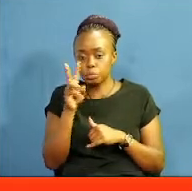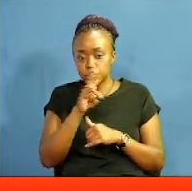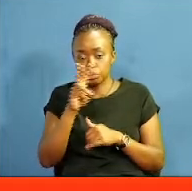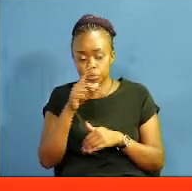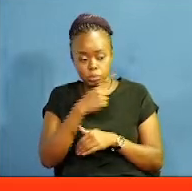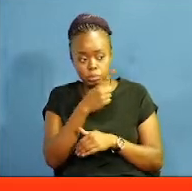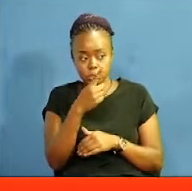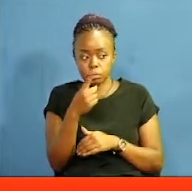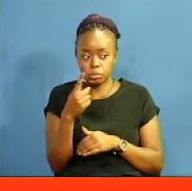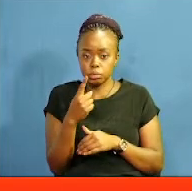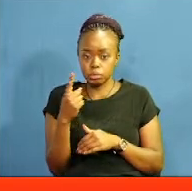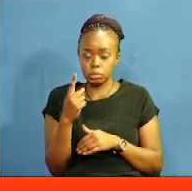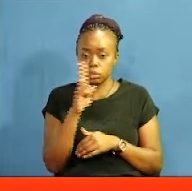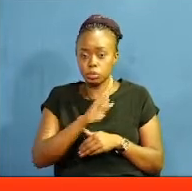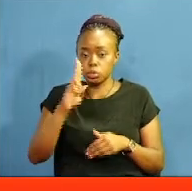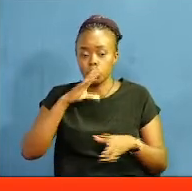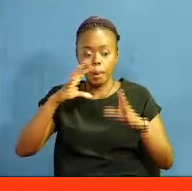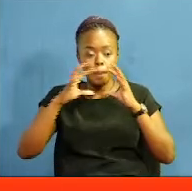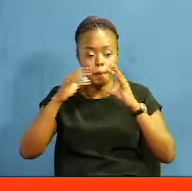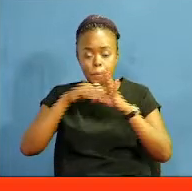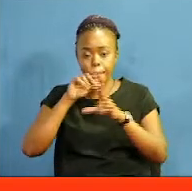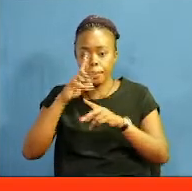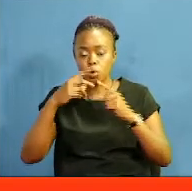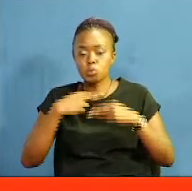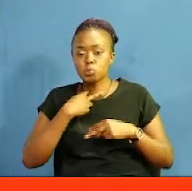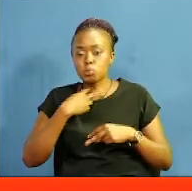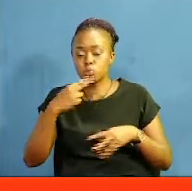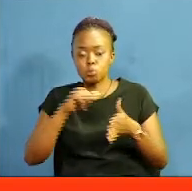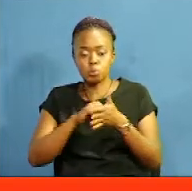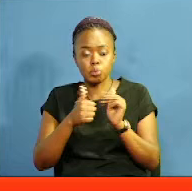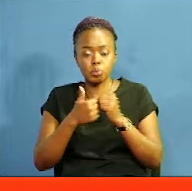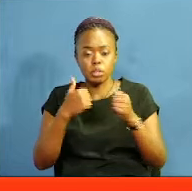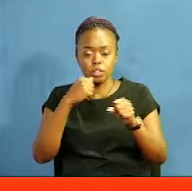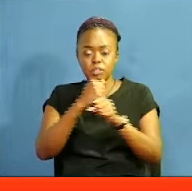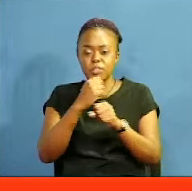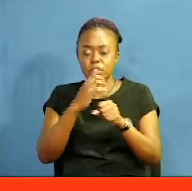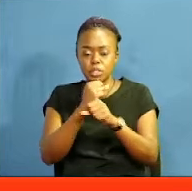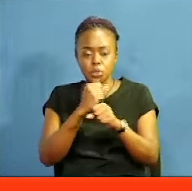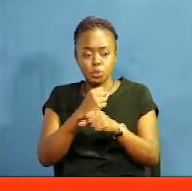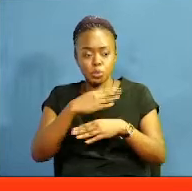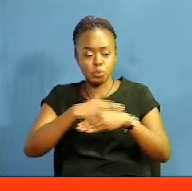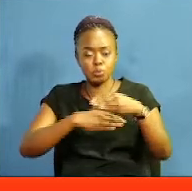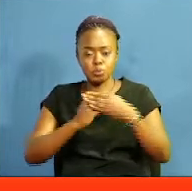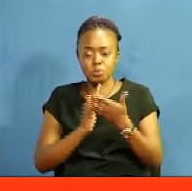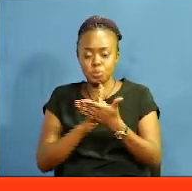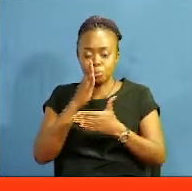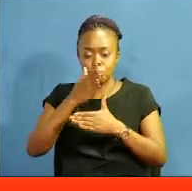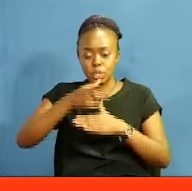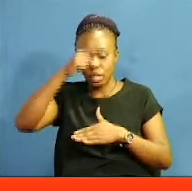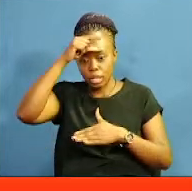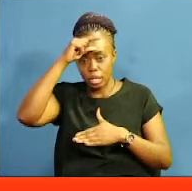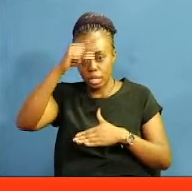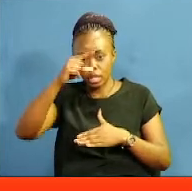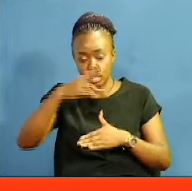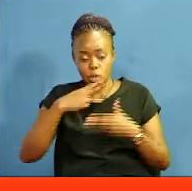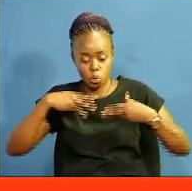we saw these, they used to speak in one voice, yeah, that they are firmly going to form the next government. Yes. In